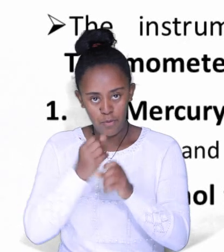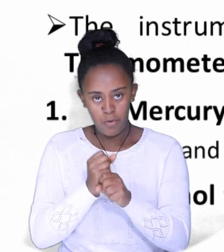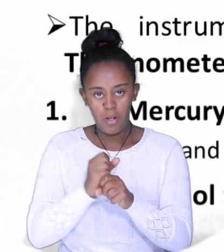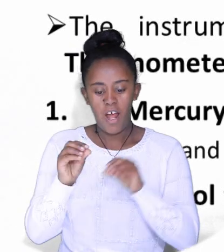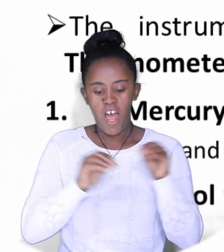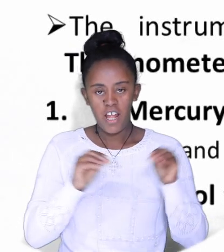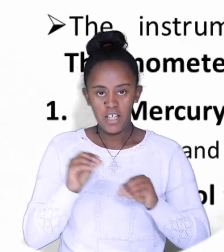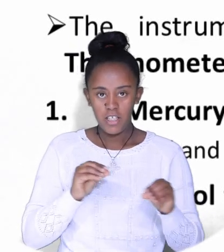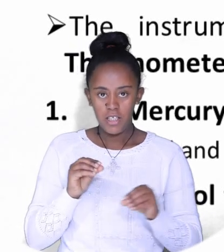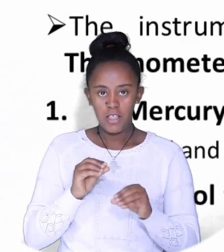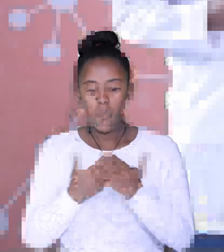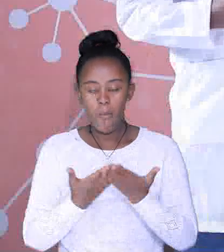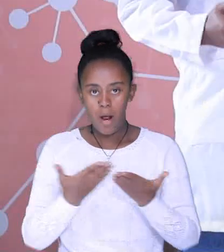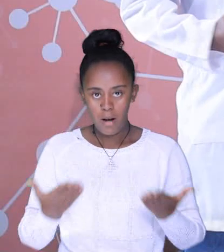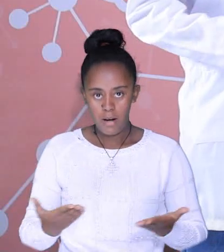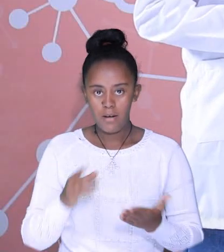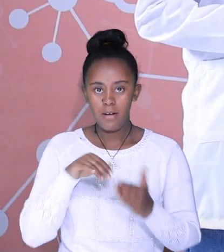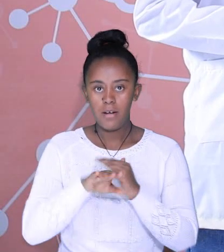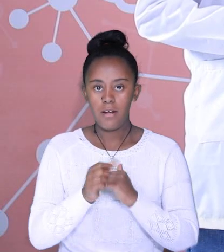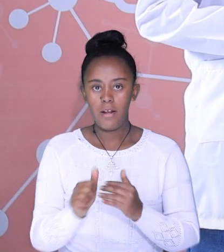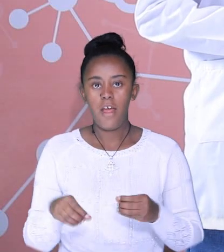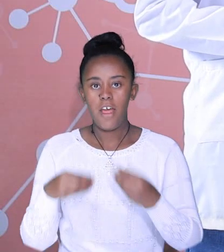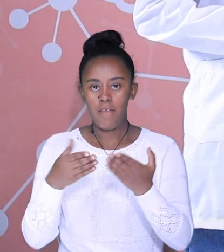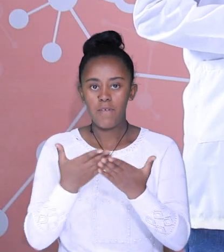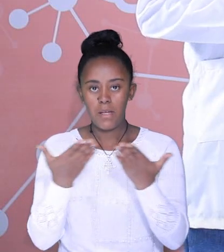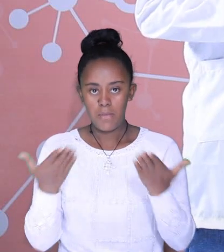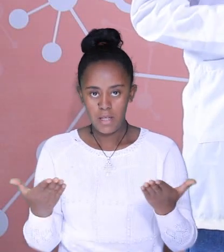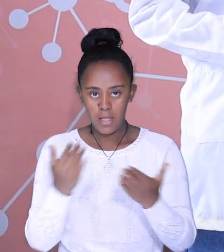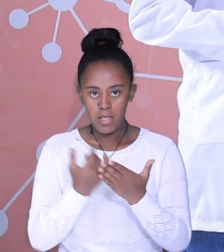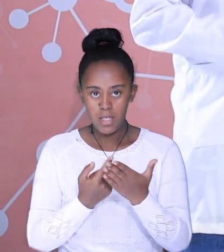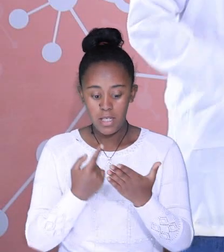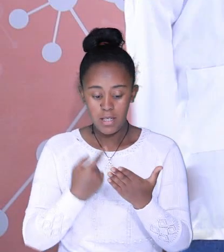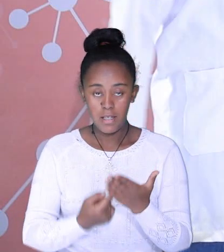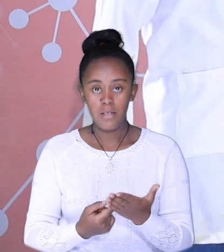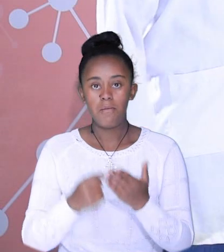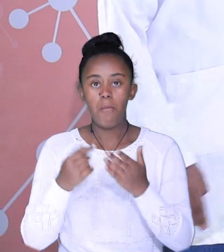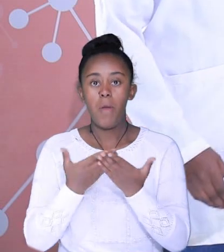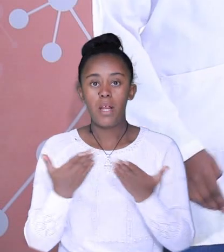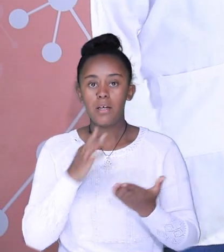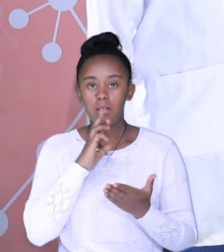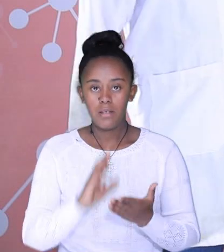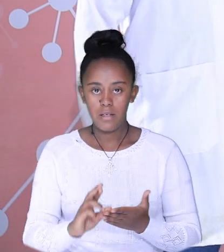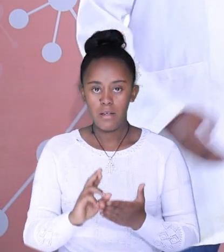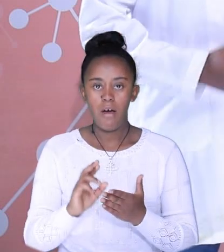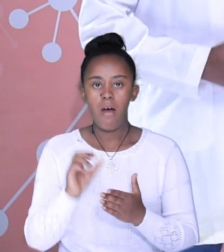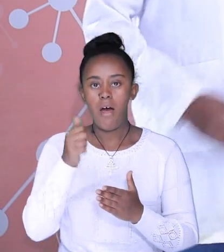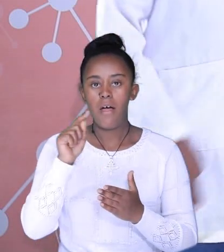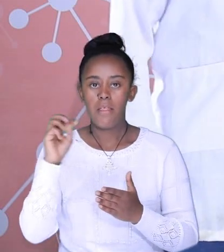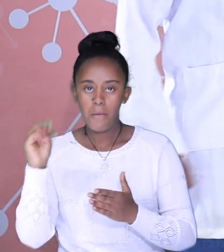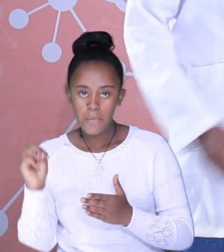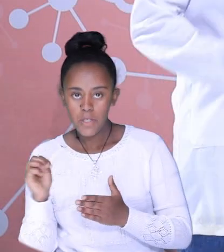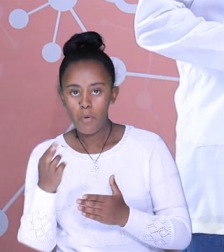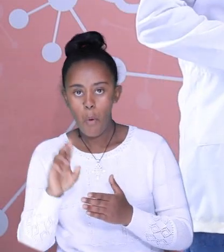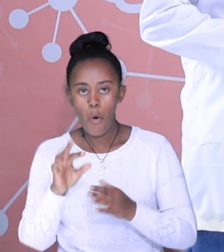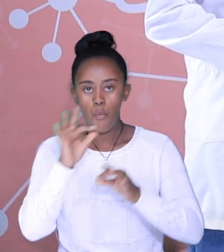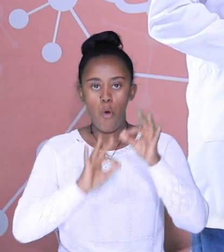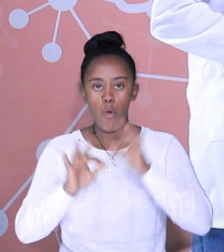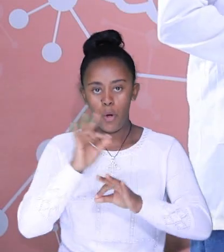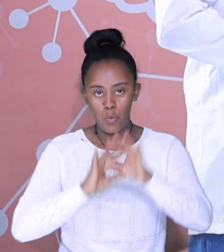all particles in a given substance. These particles are atoms or